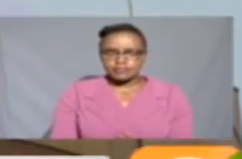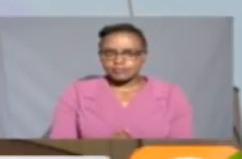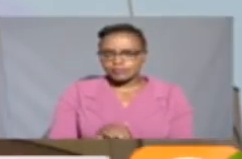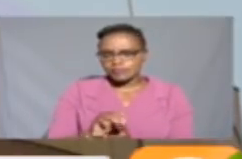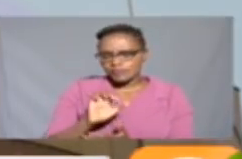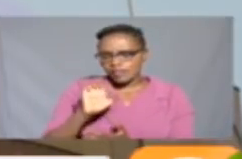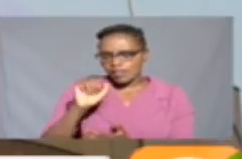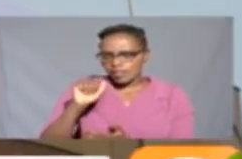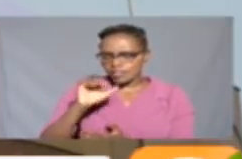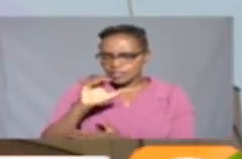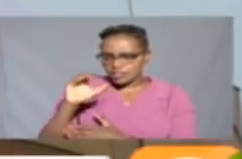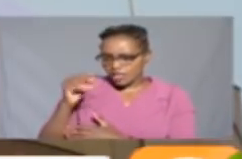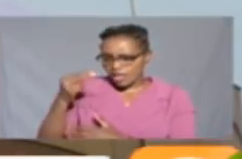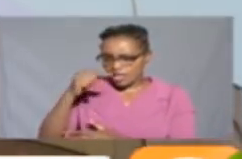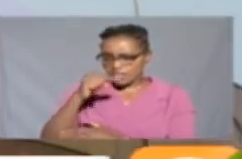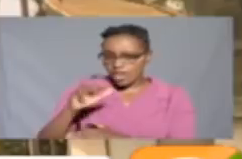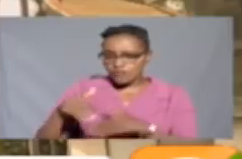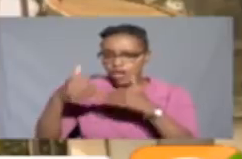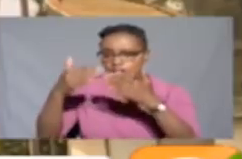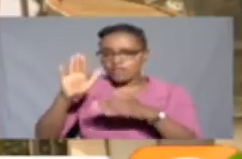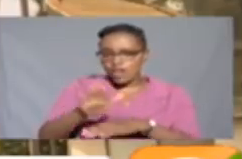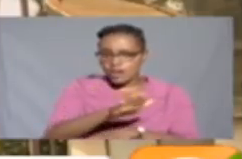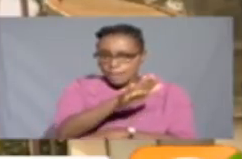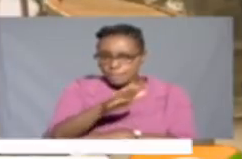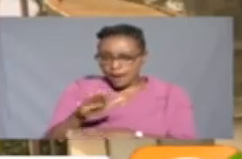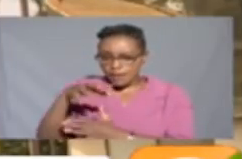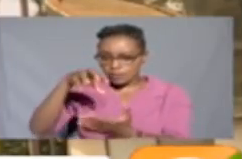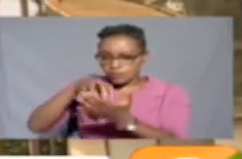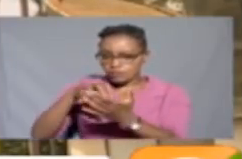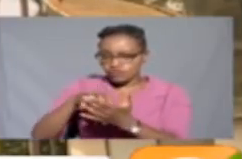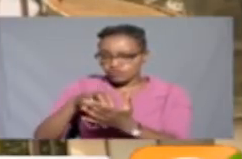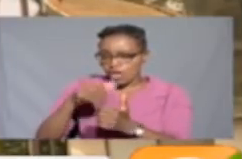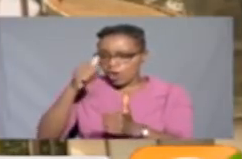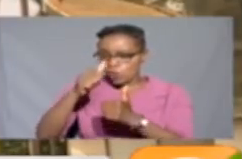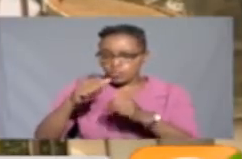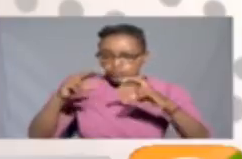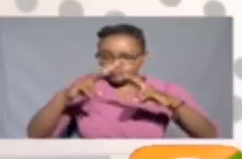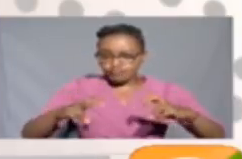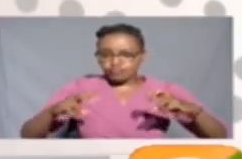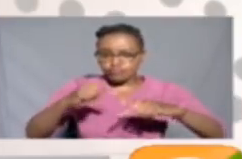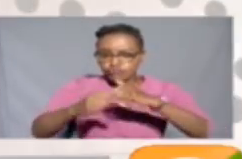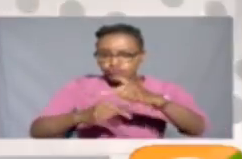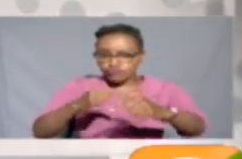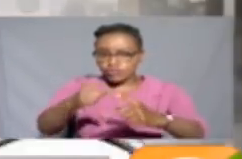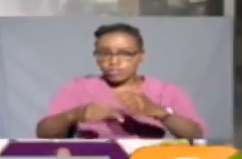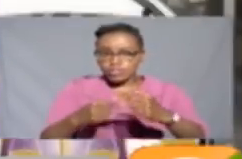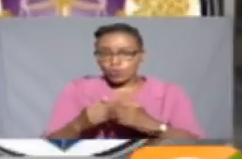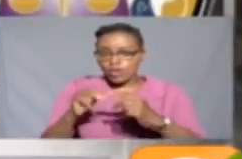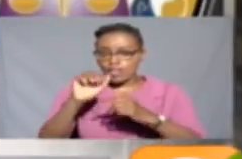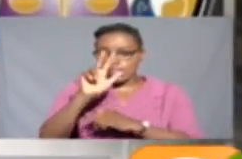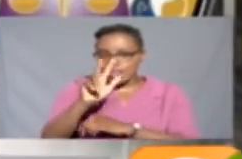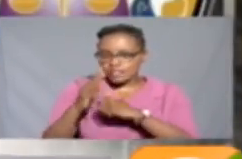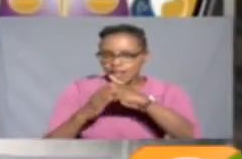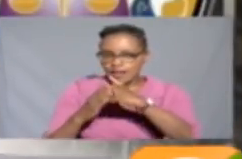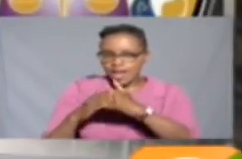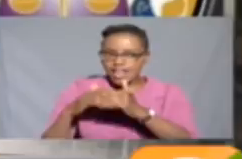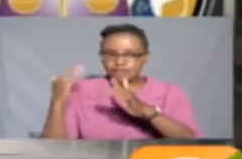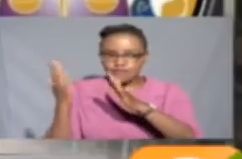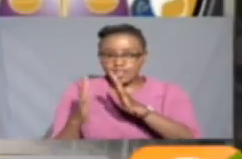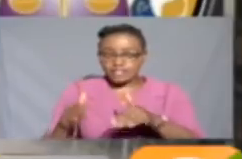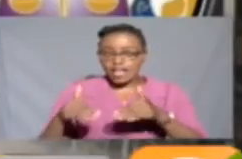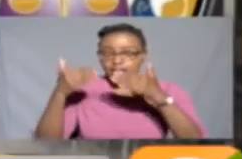Integrity Center has submitted to Parliament the status of cases it has been probing, with 39 files forwarded to the